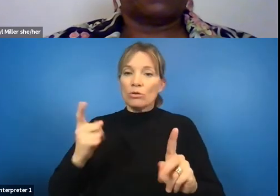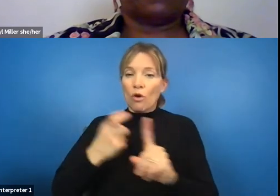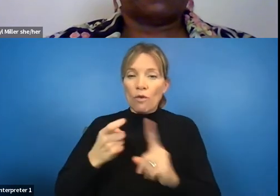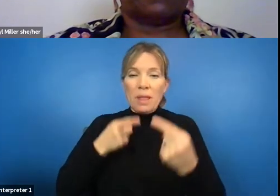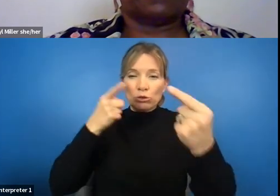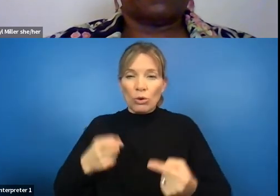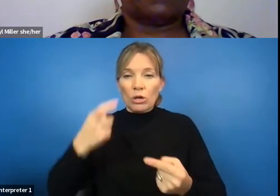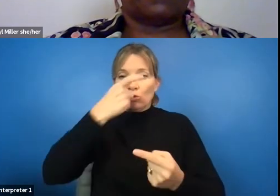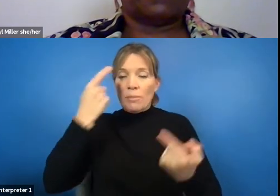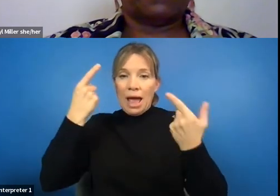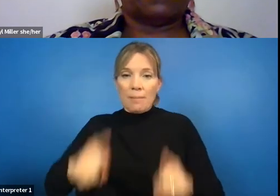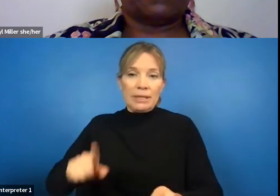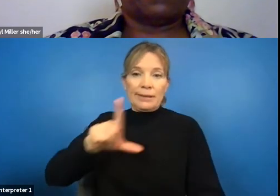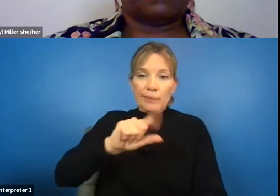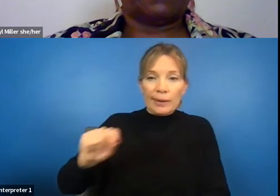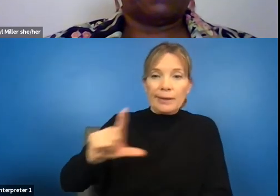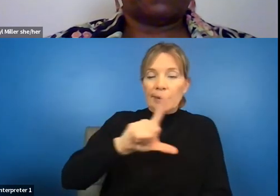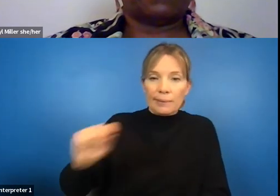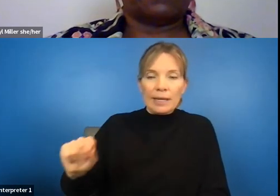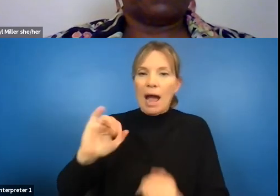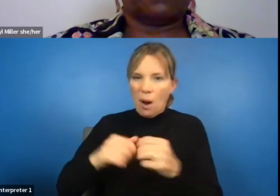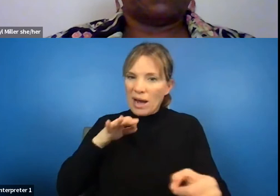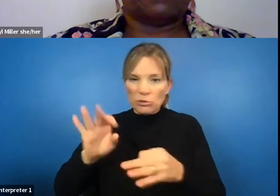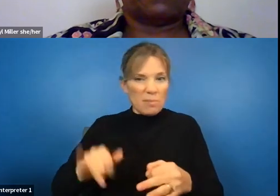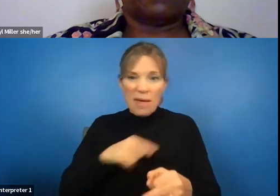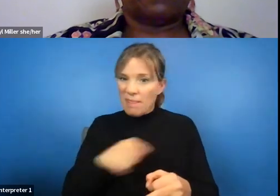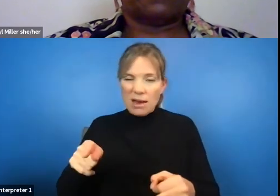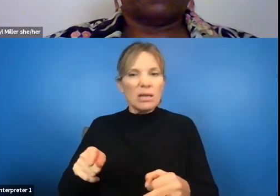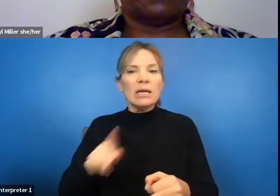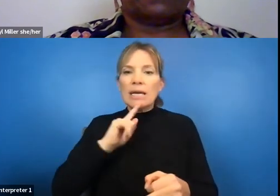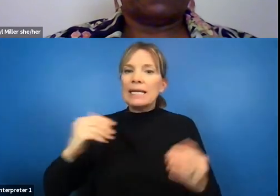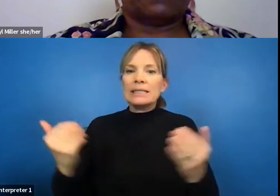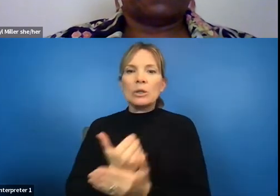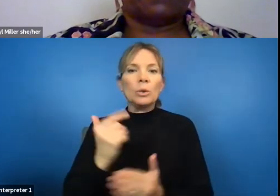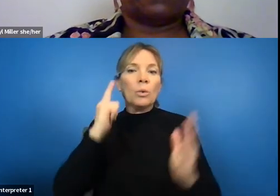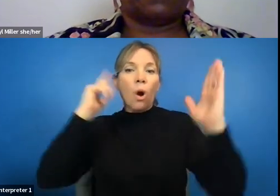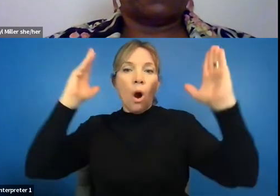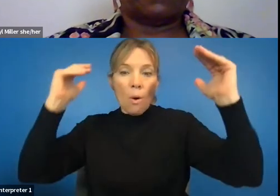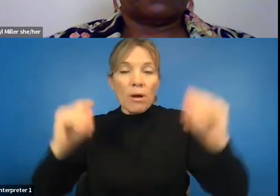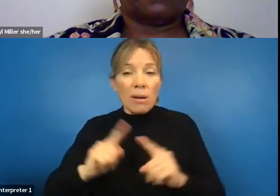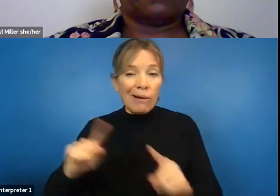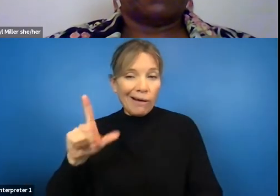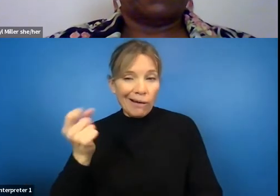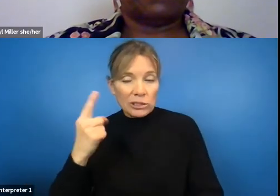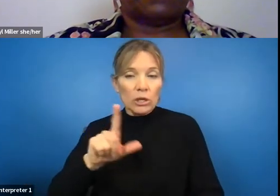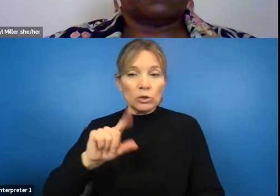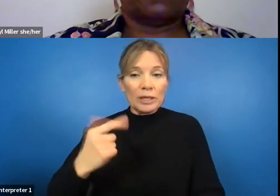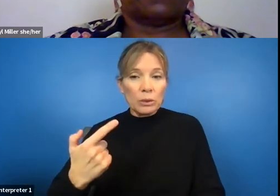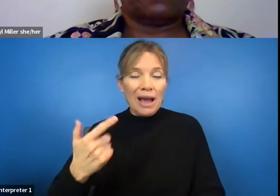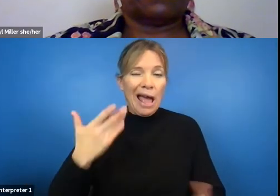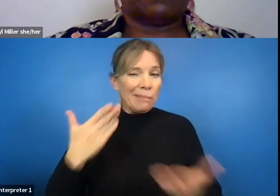and trauma that happened in 2020, the way I describe it is that it was a new hope. But 2021 and